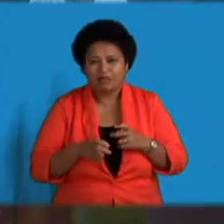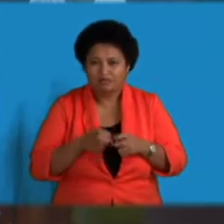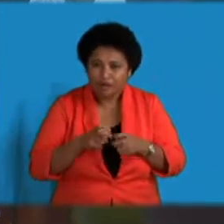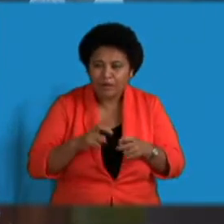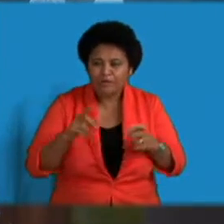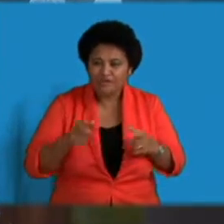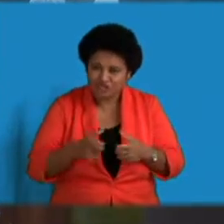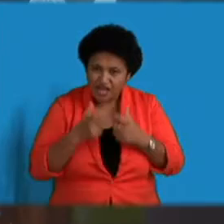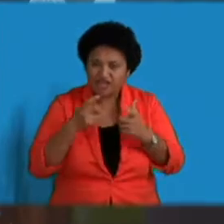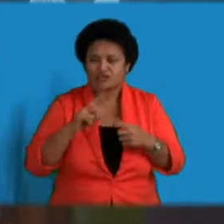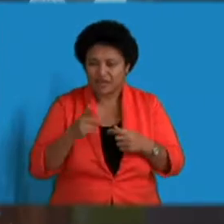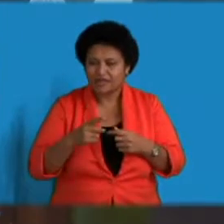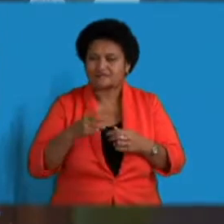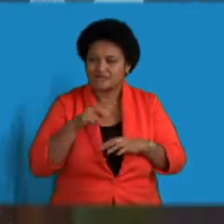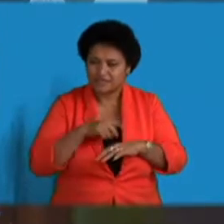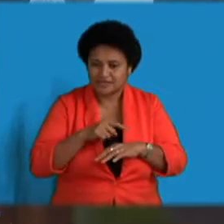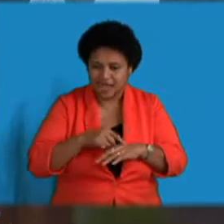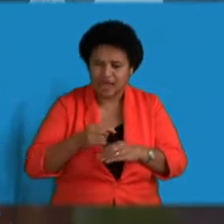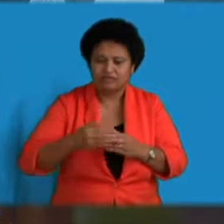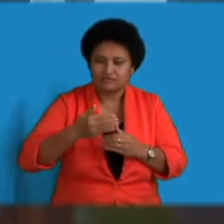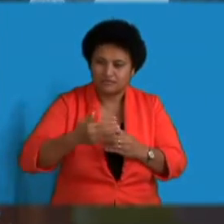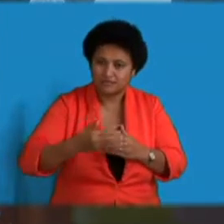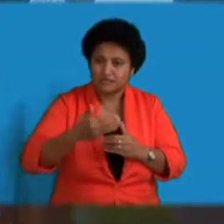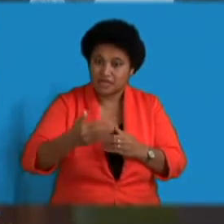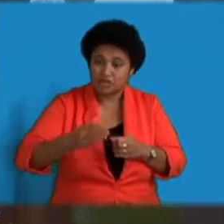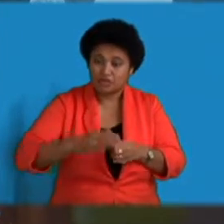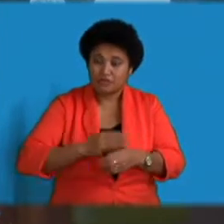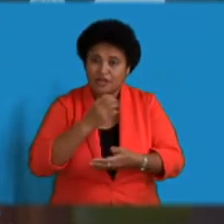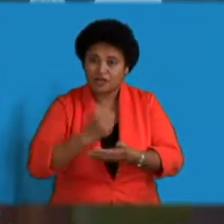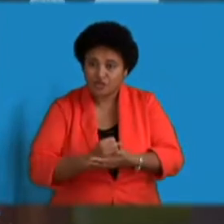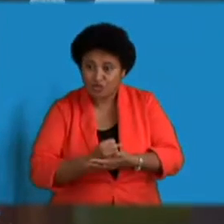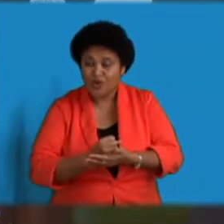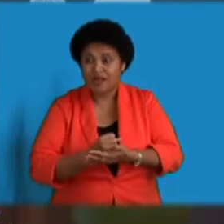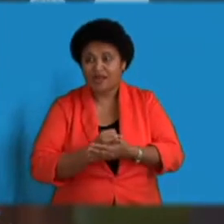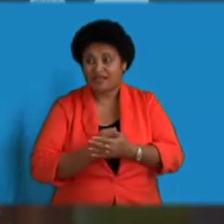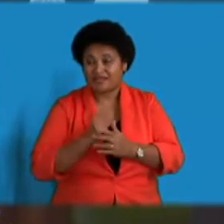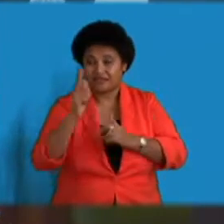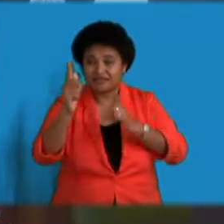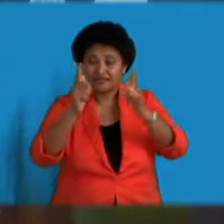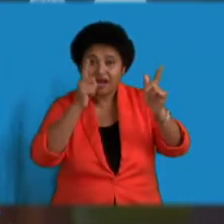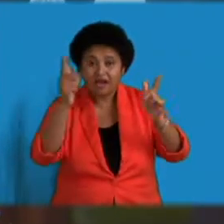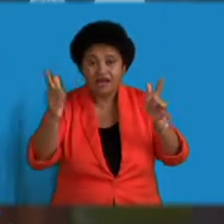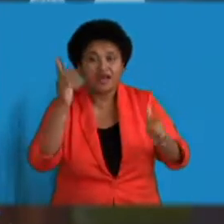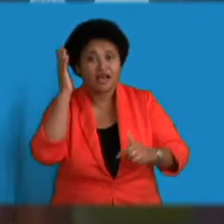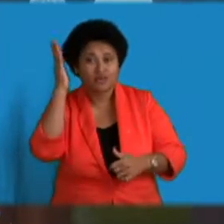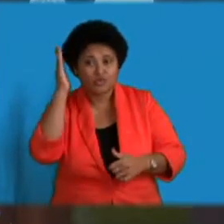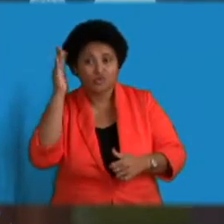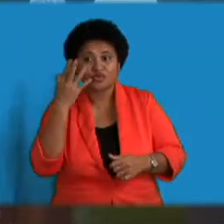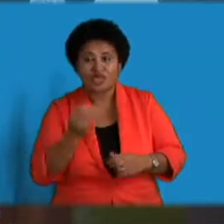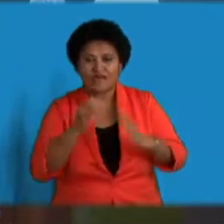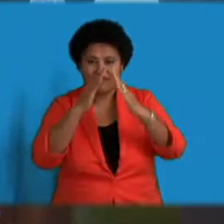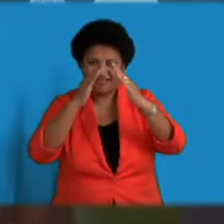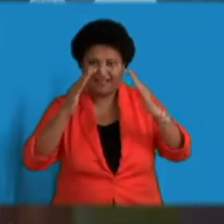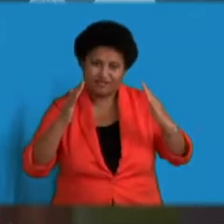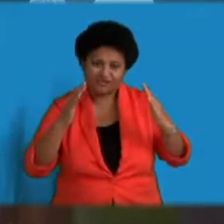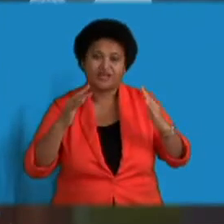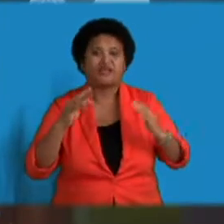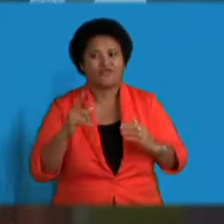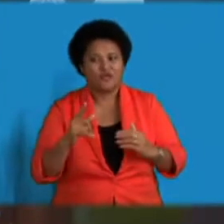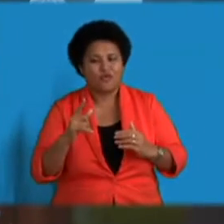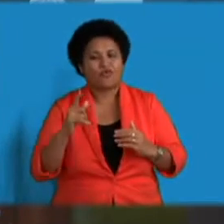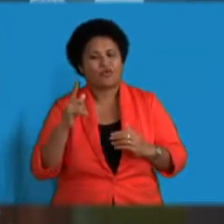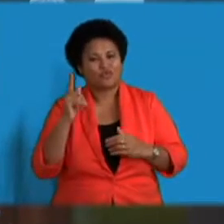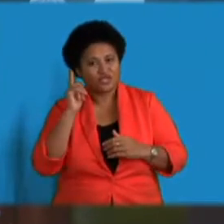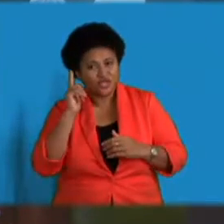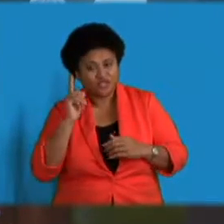are working towards ensuring that in the interior schools have enough quotas, a dedicated